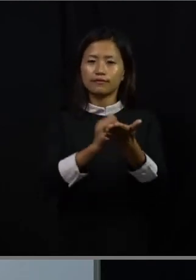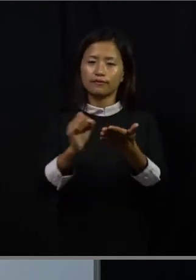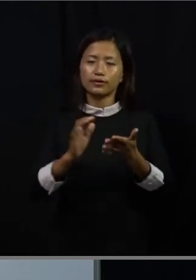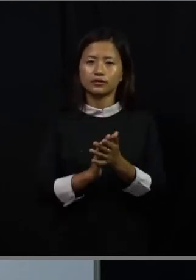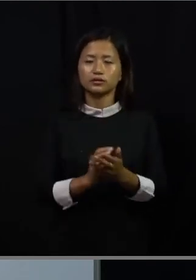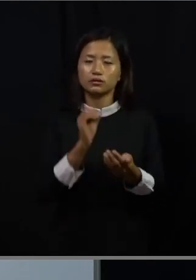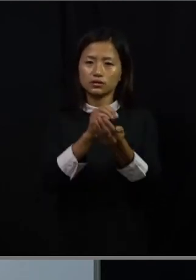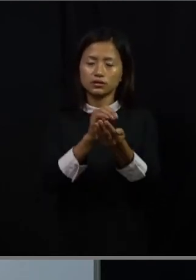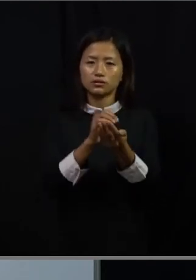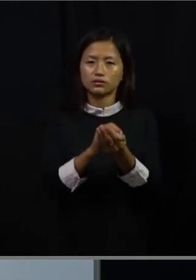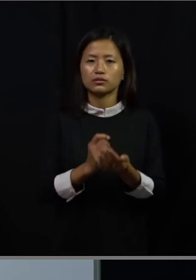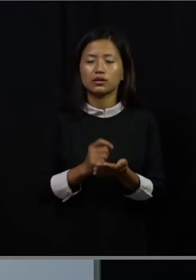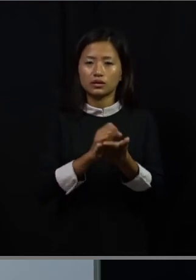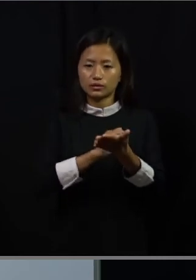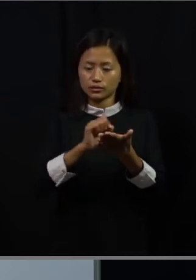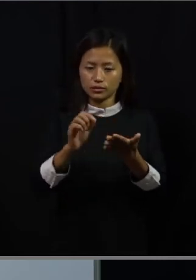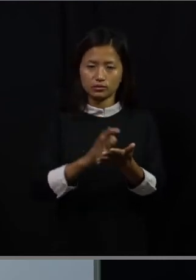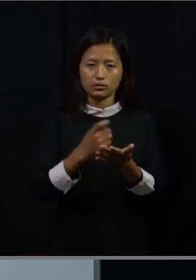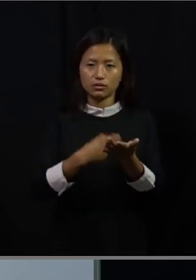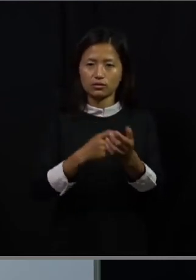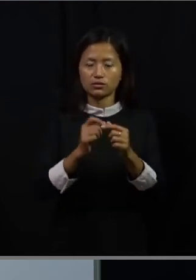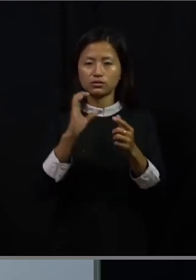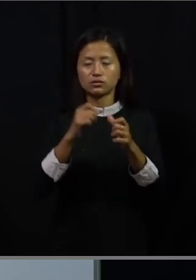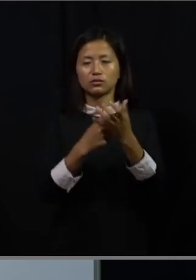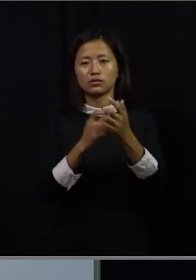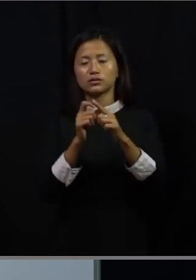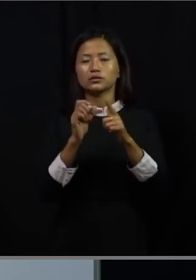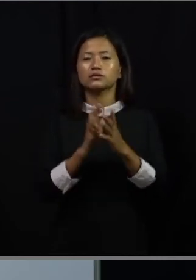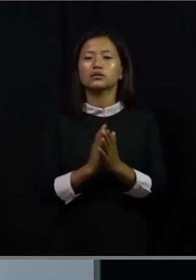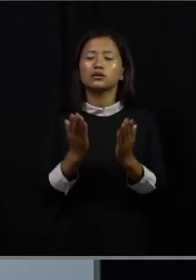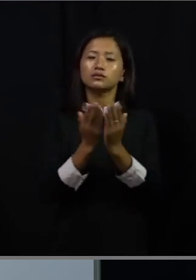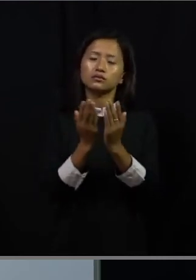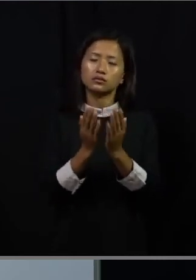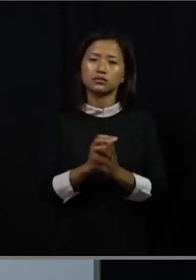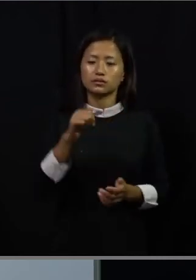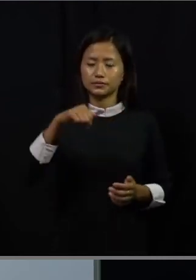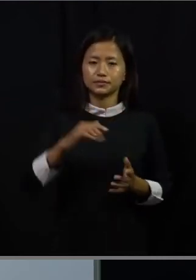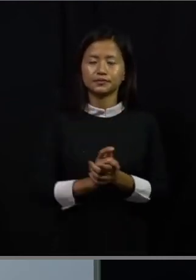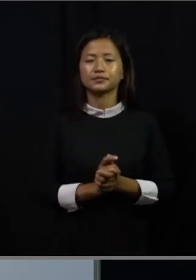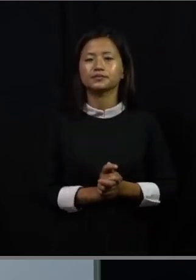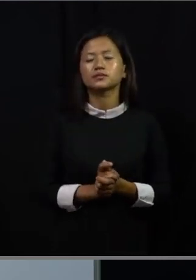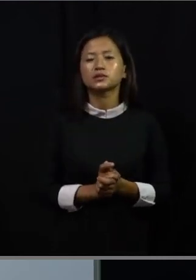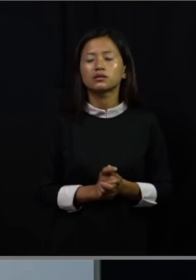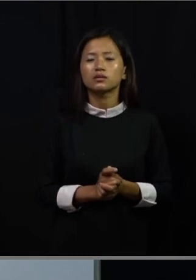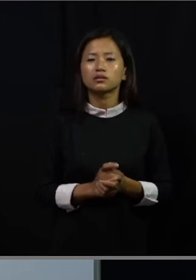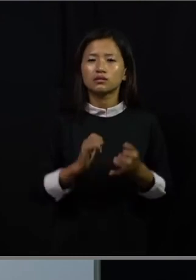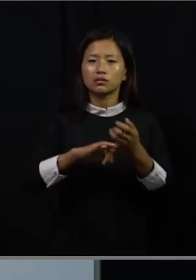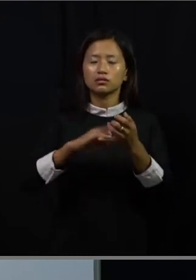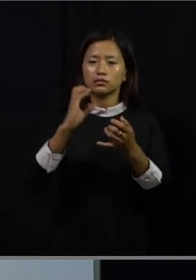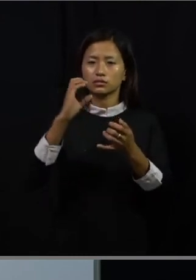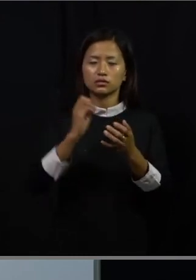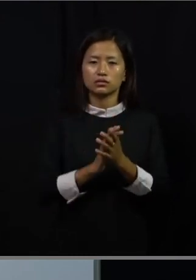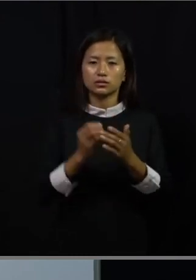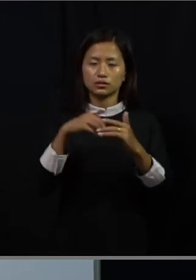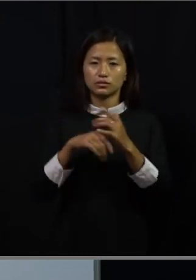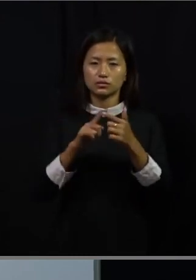did not start keeping written records during this time, and that is what they also study under this. Now, social anthropology, comparing